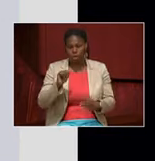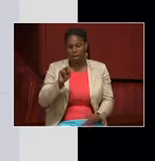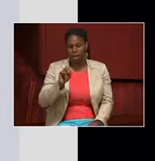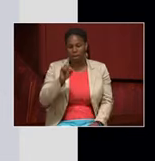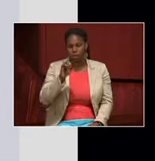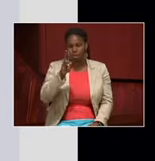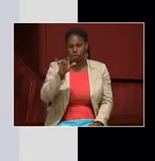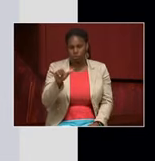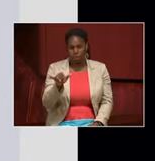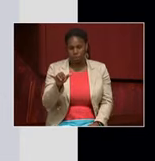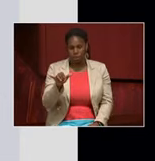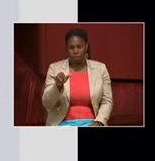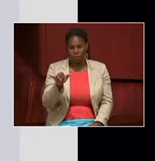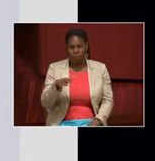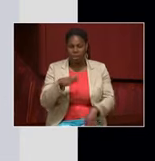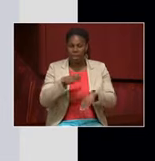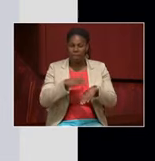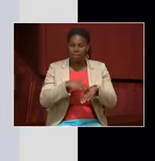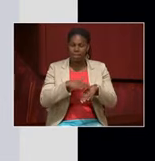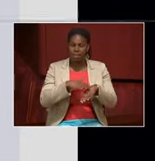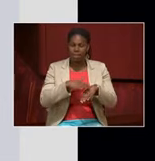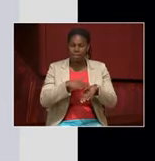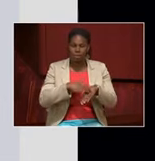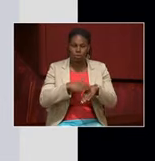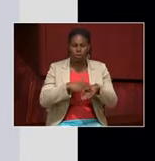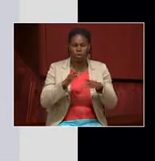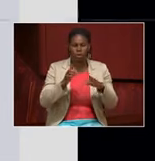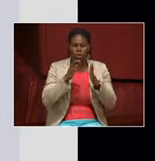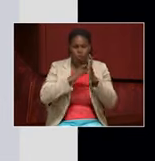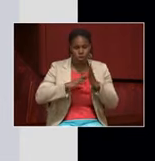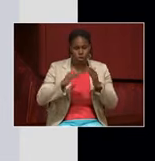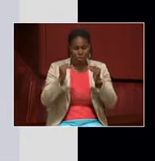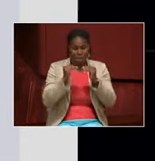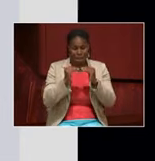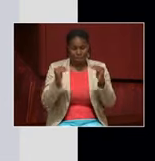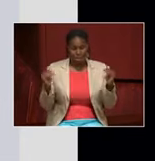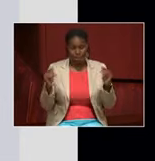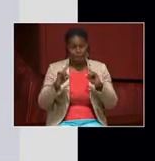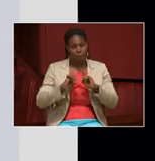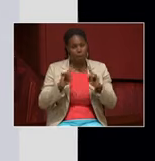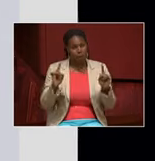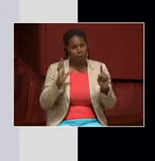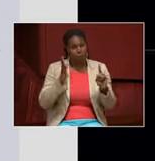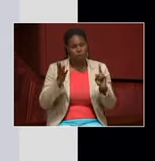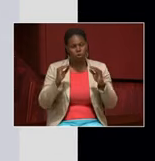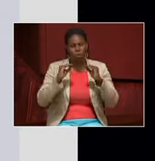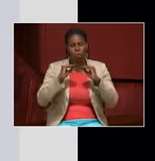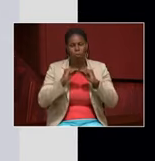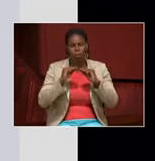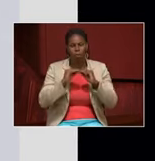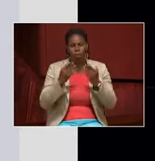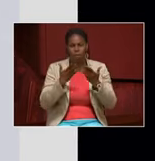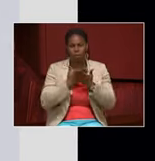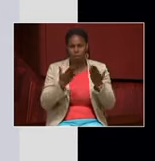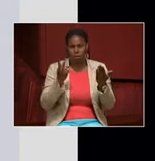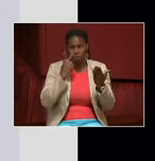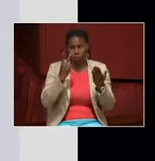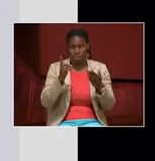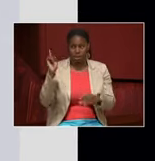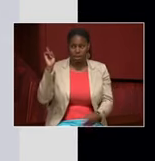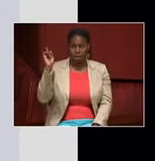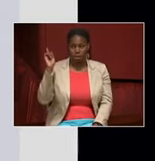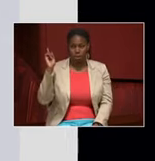And that is on the Research Our Records level, but we're going to dive into more of those links that you see here